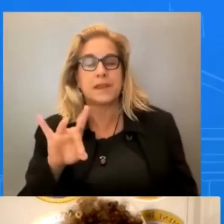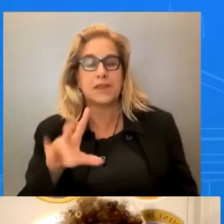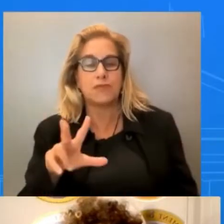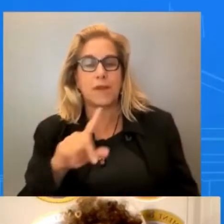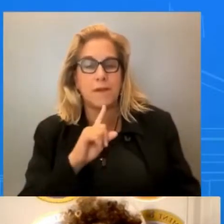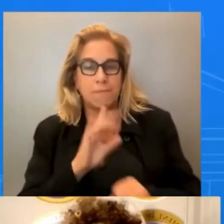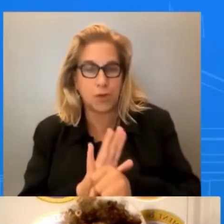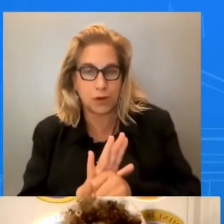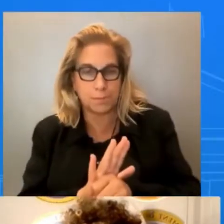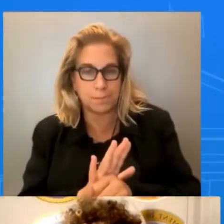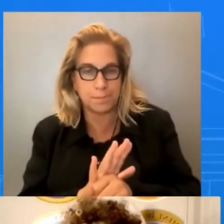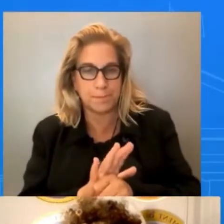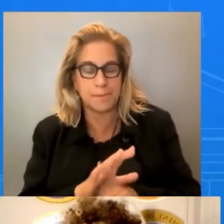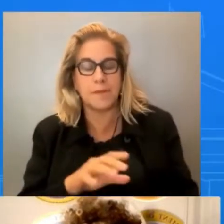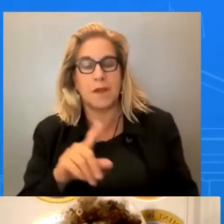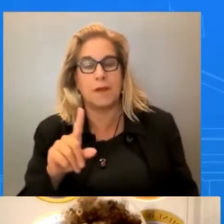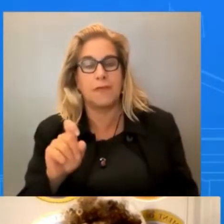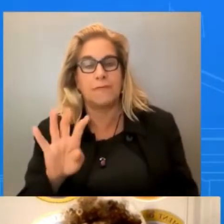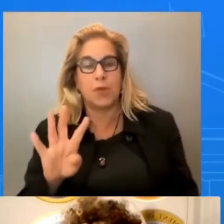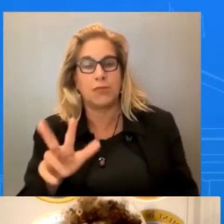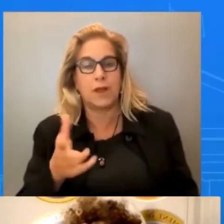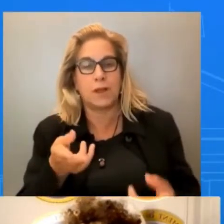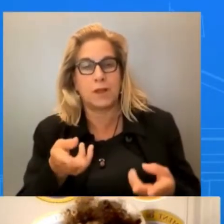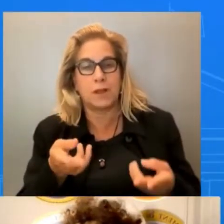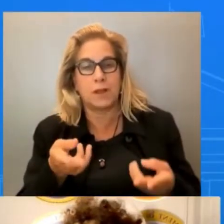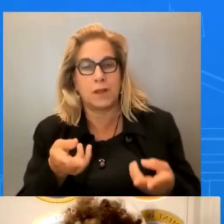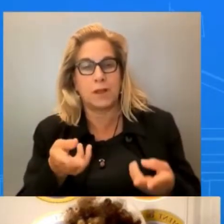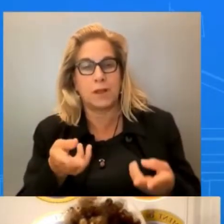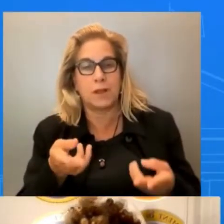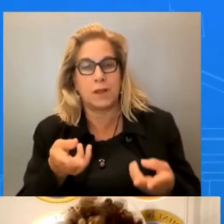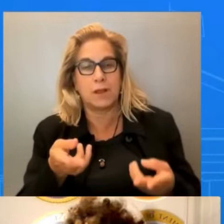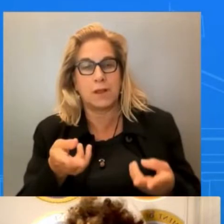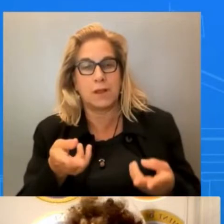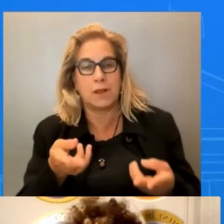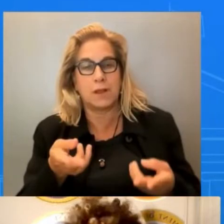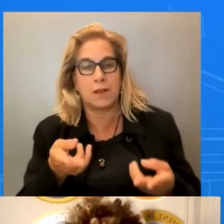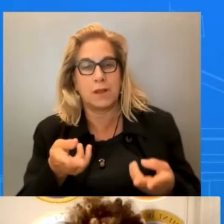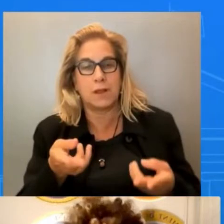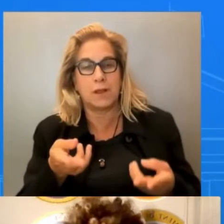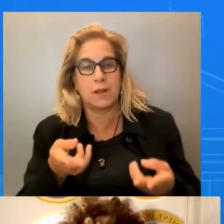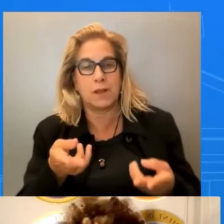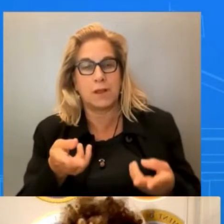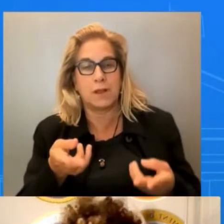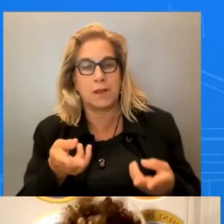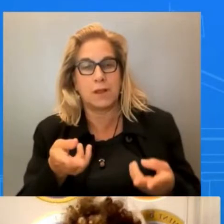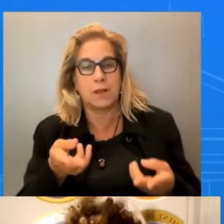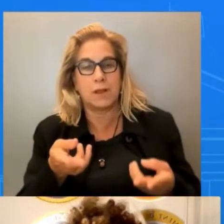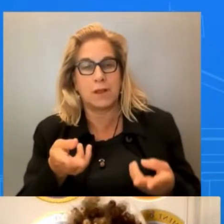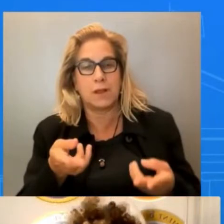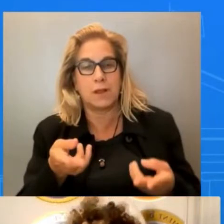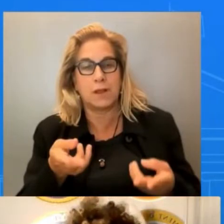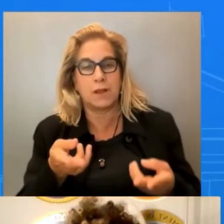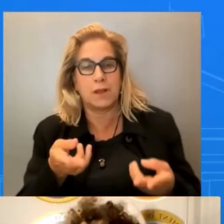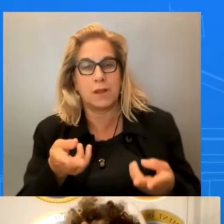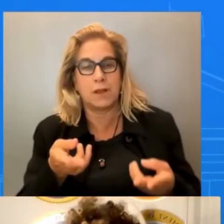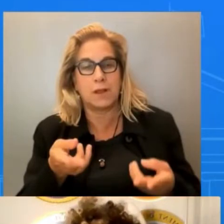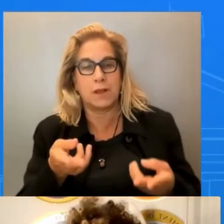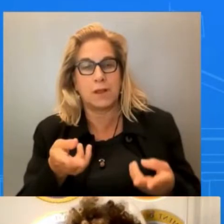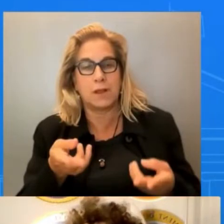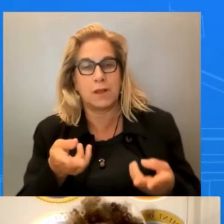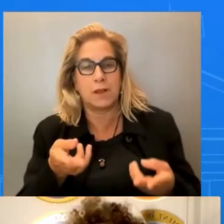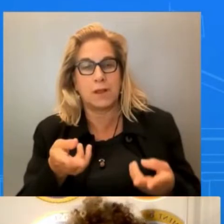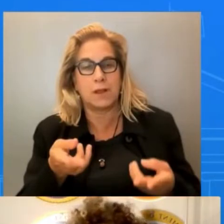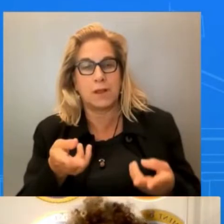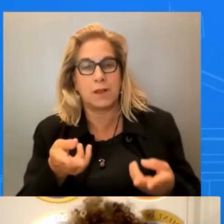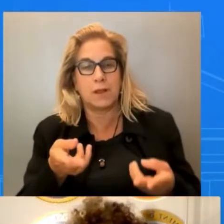Have been women and 66% are people of color. I mean, why is it they just, all they do all